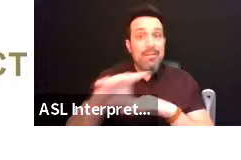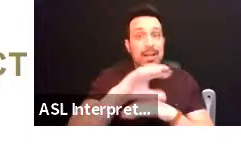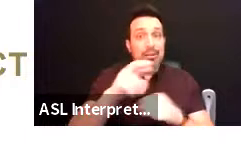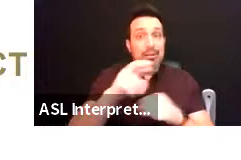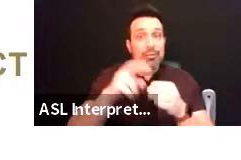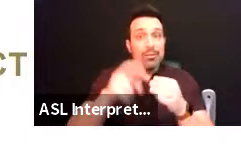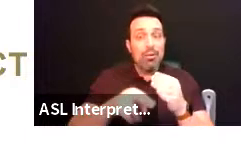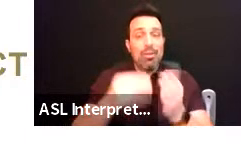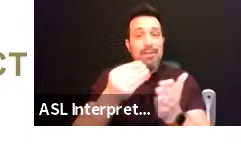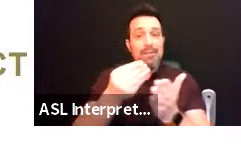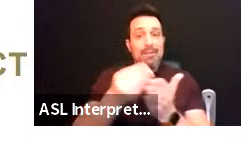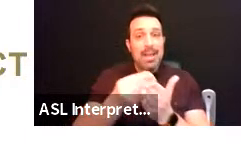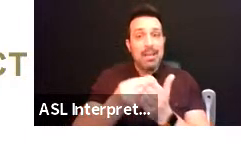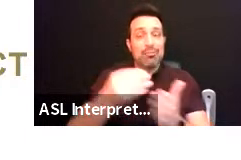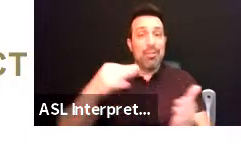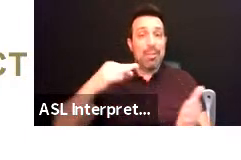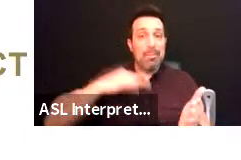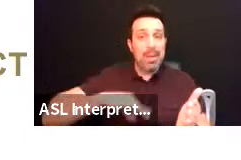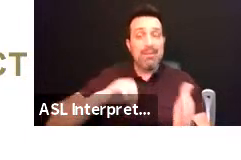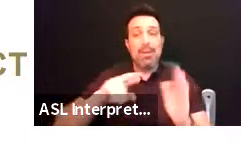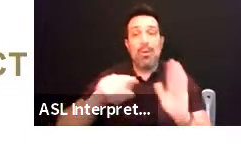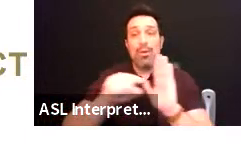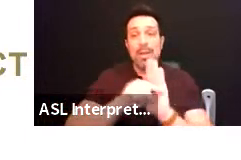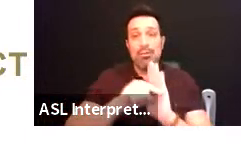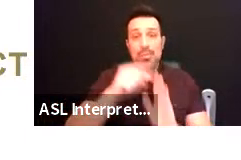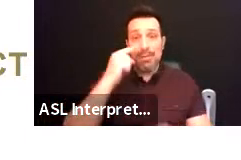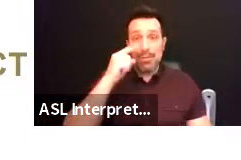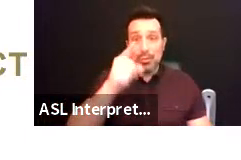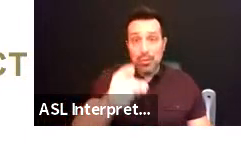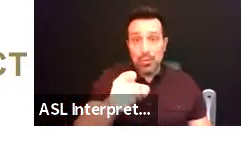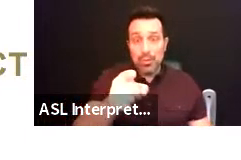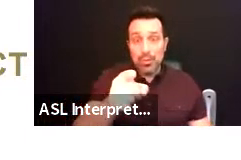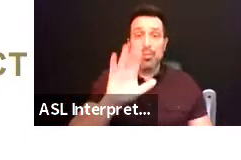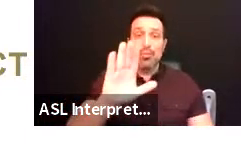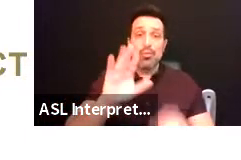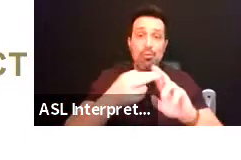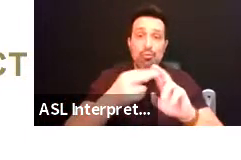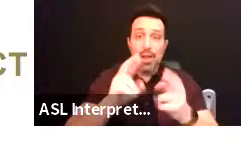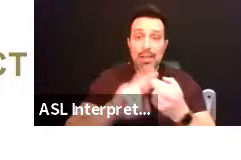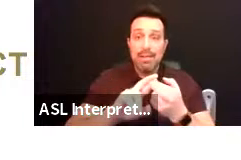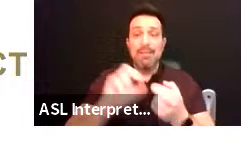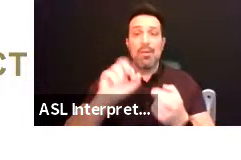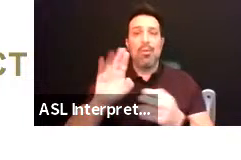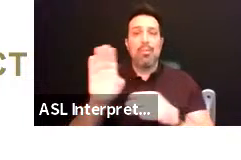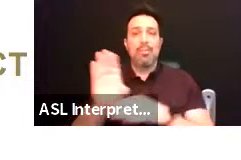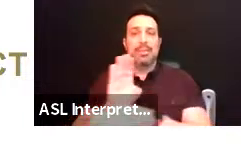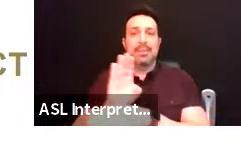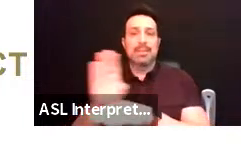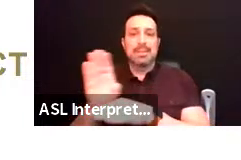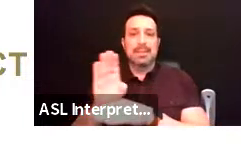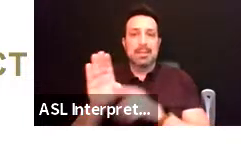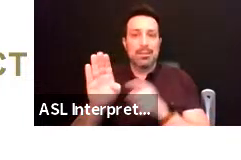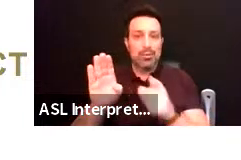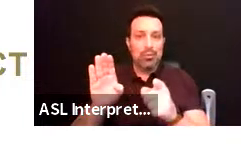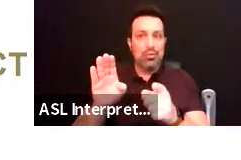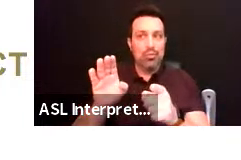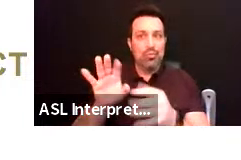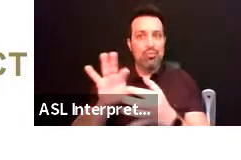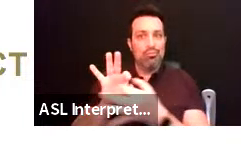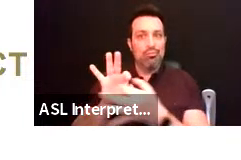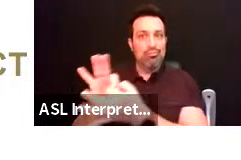a financial benefit or detriment to you, a relative, or a business with which you or the